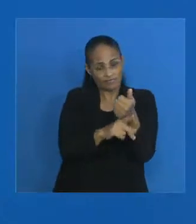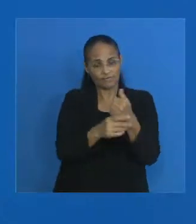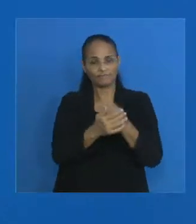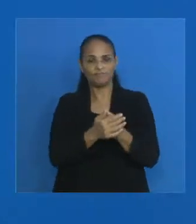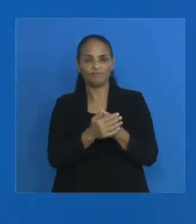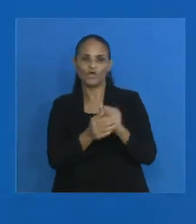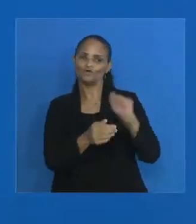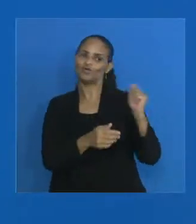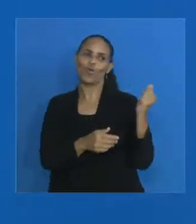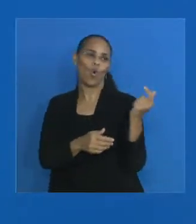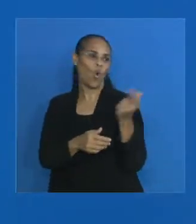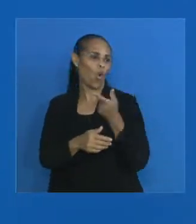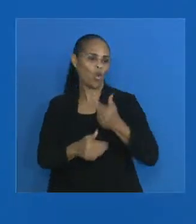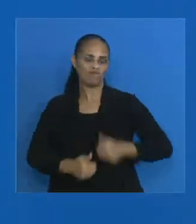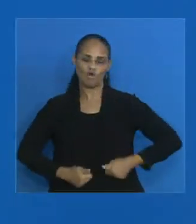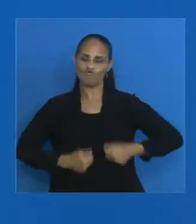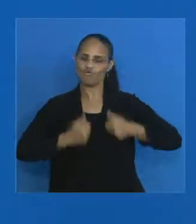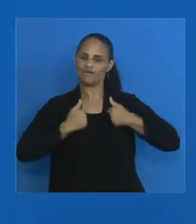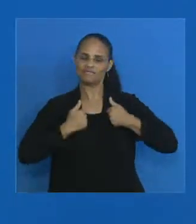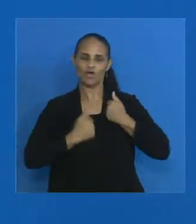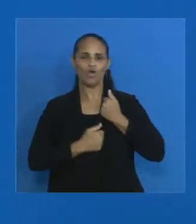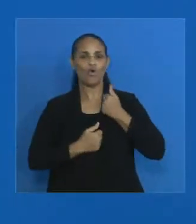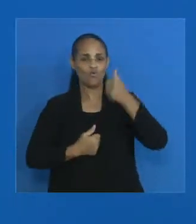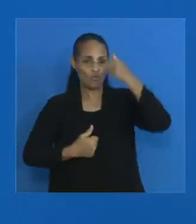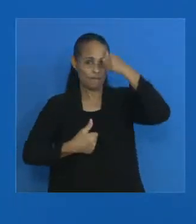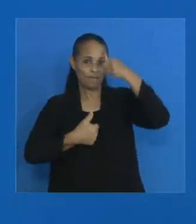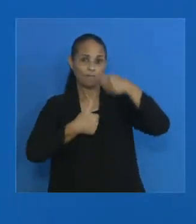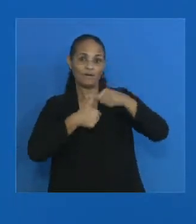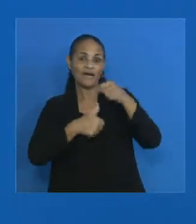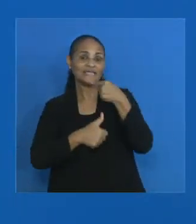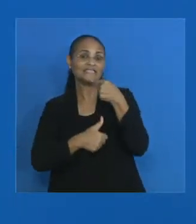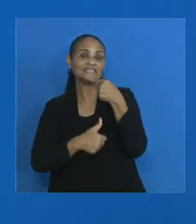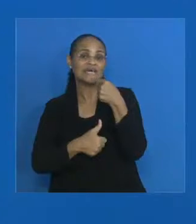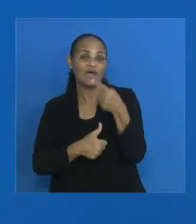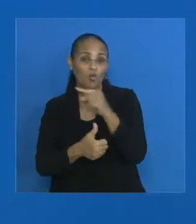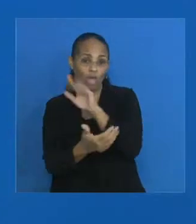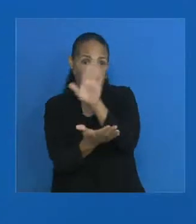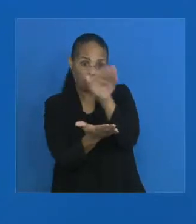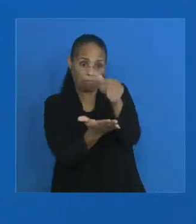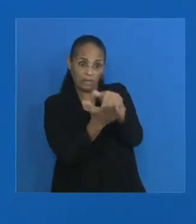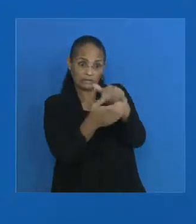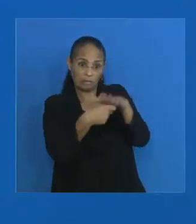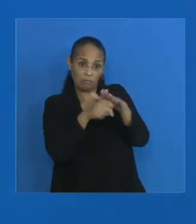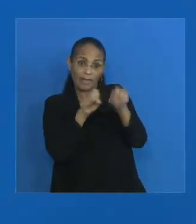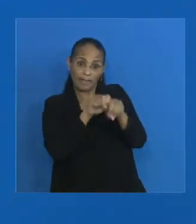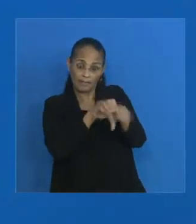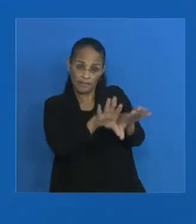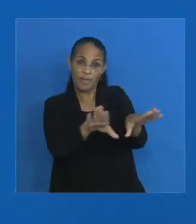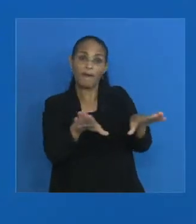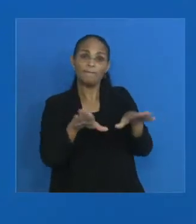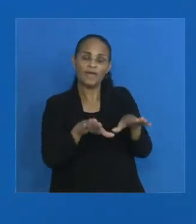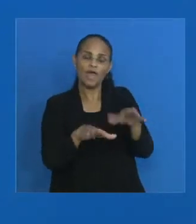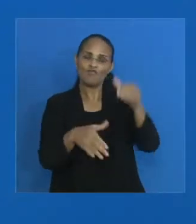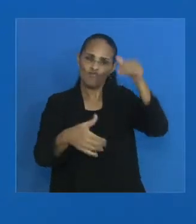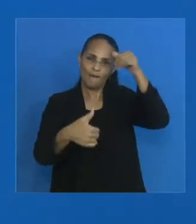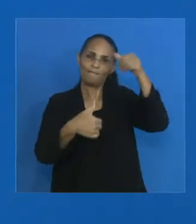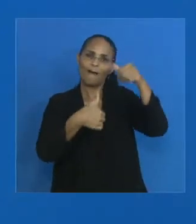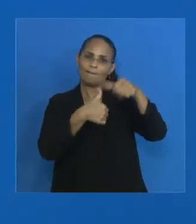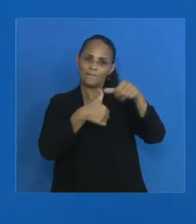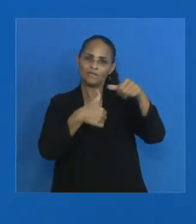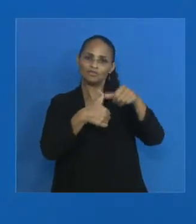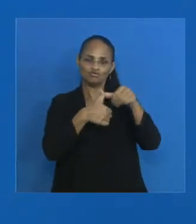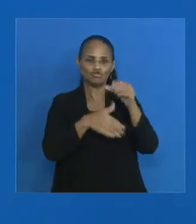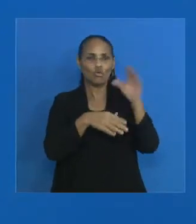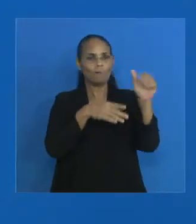To all of our residents, please remember, as I've said, we are in the midst of a pandemic. Please remember to